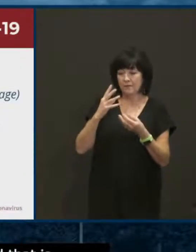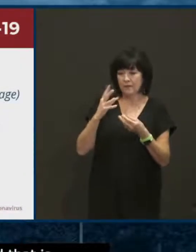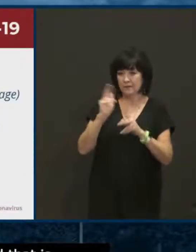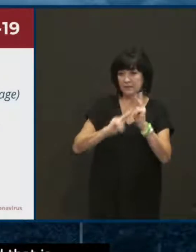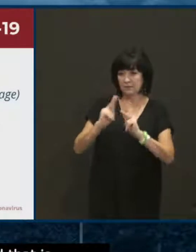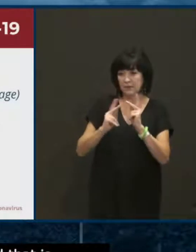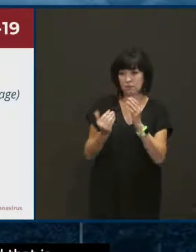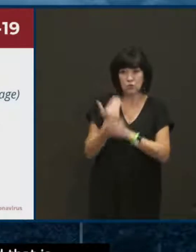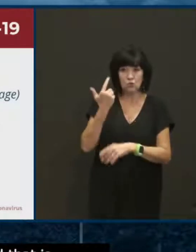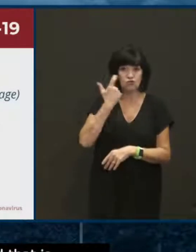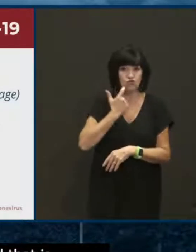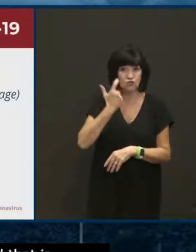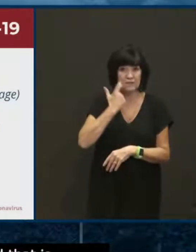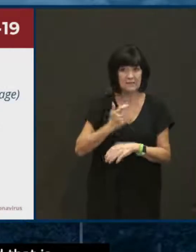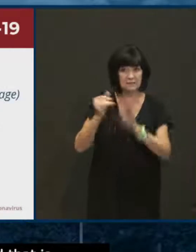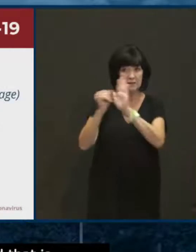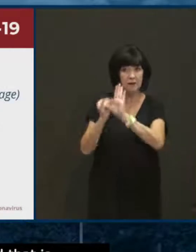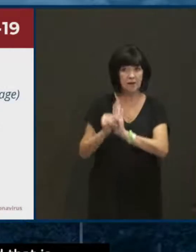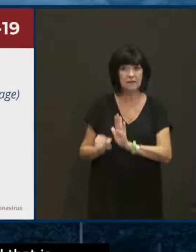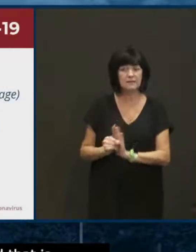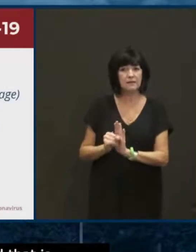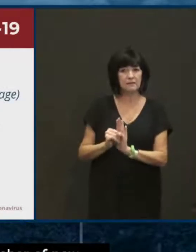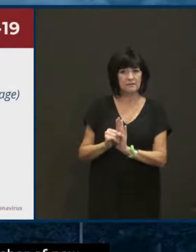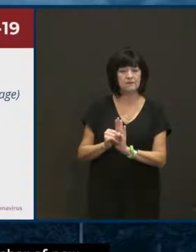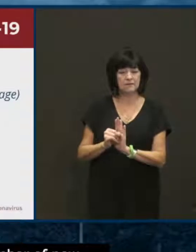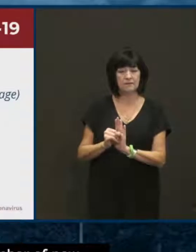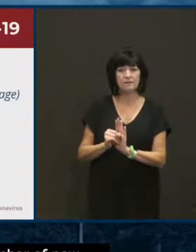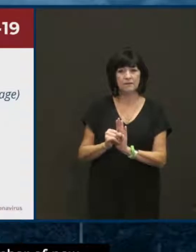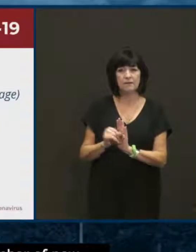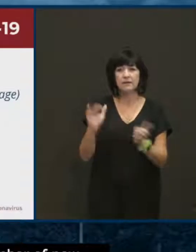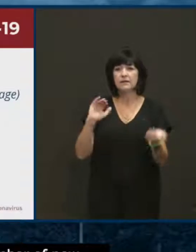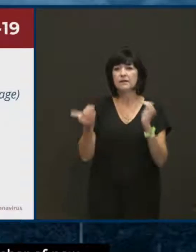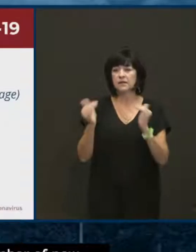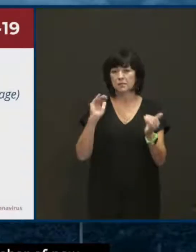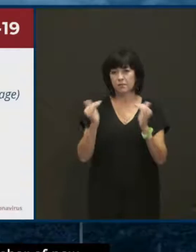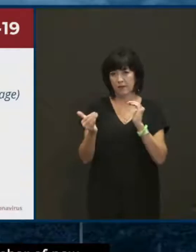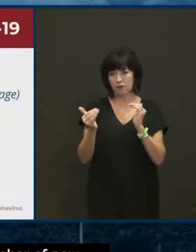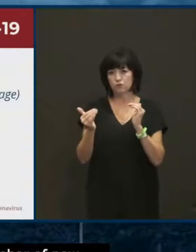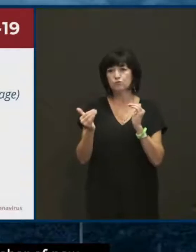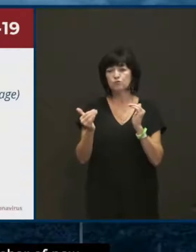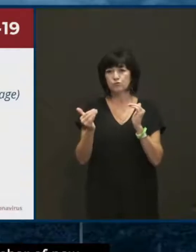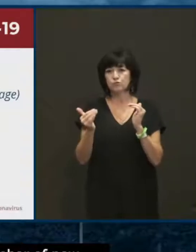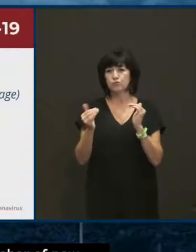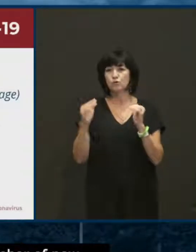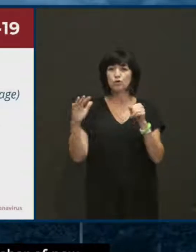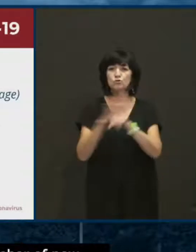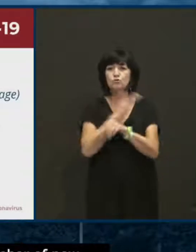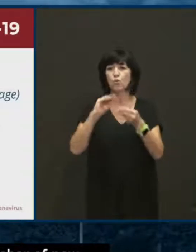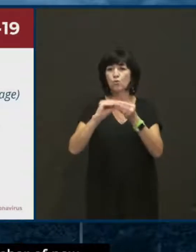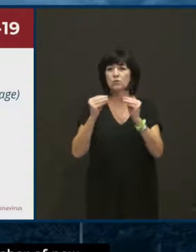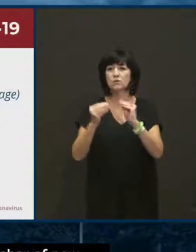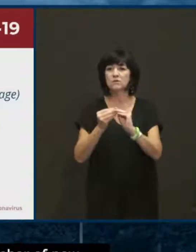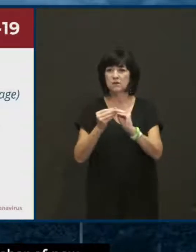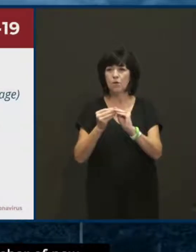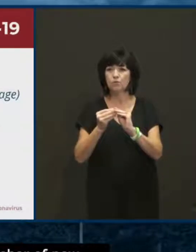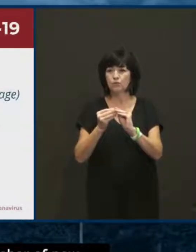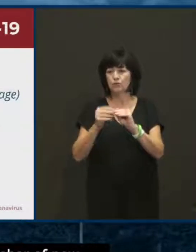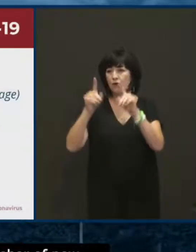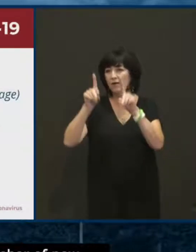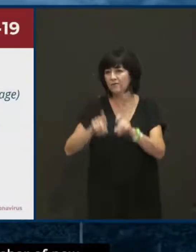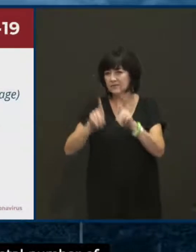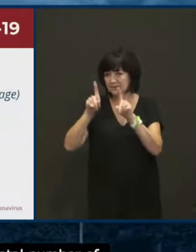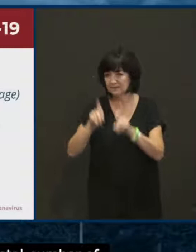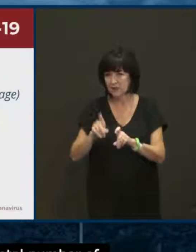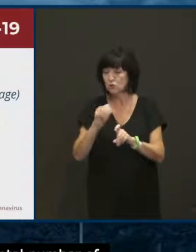cases as it relates to those tests, and the denominator, which is the total number of tests or the total number